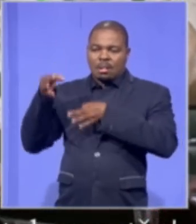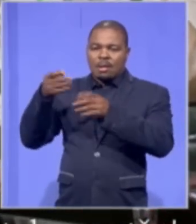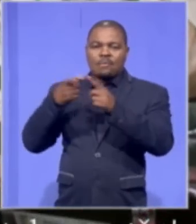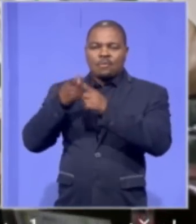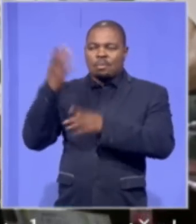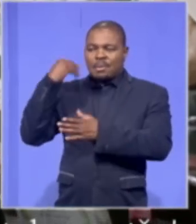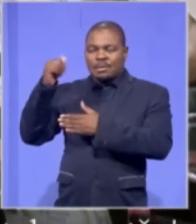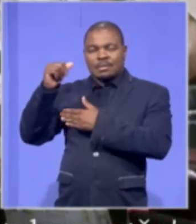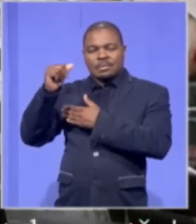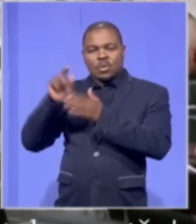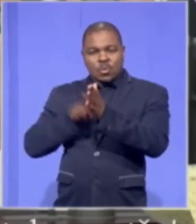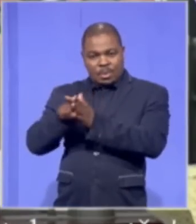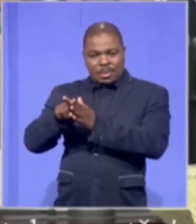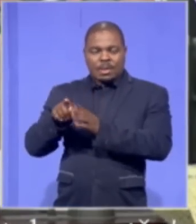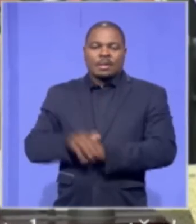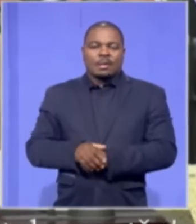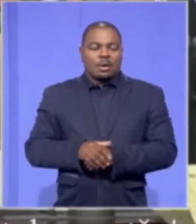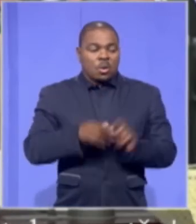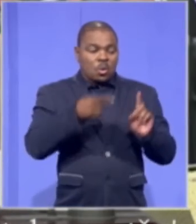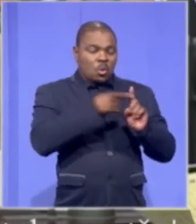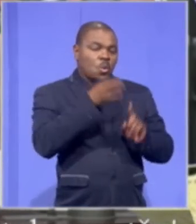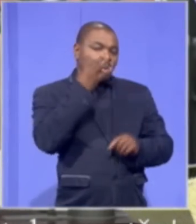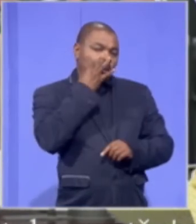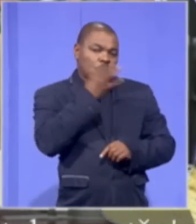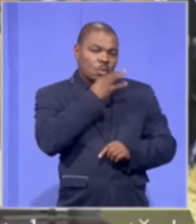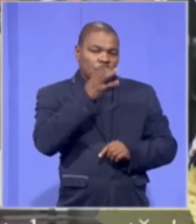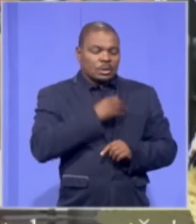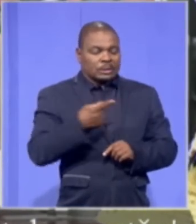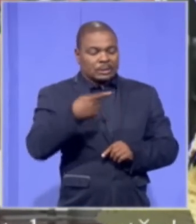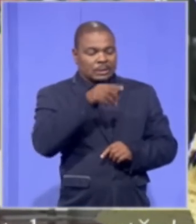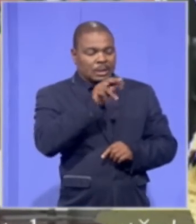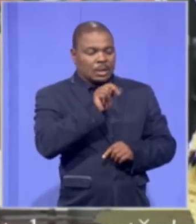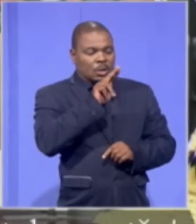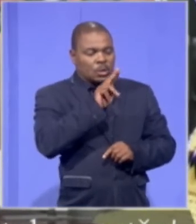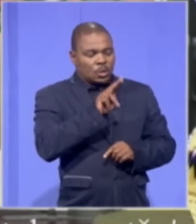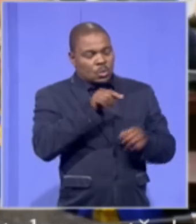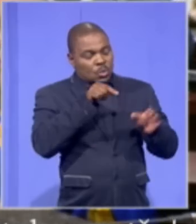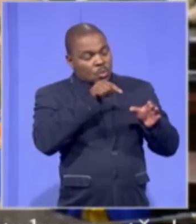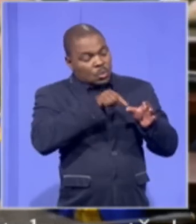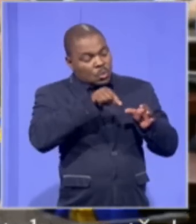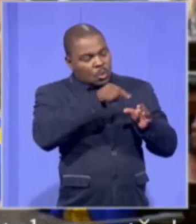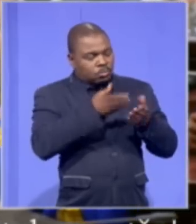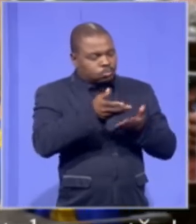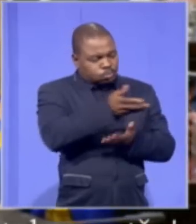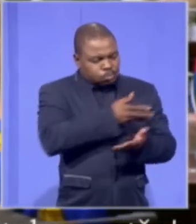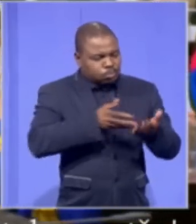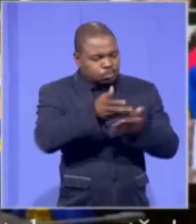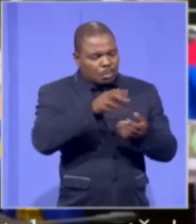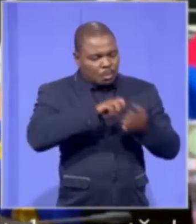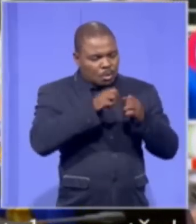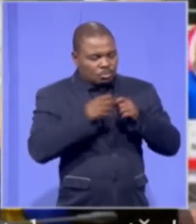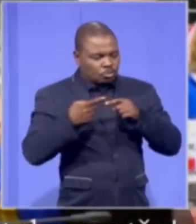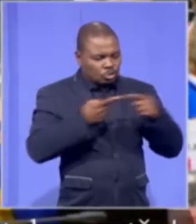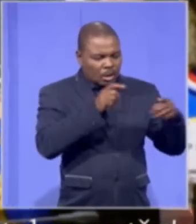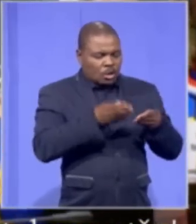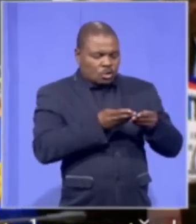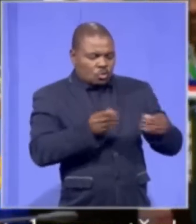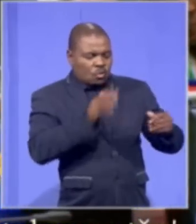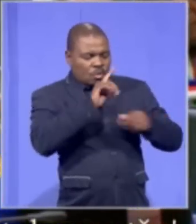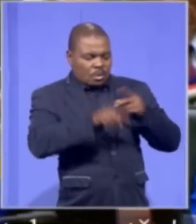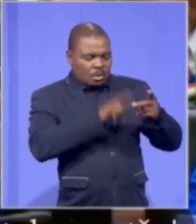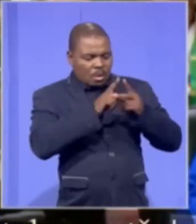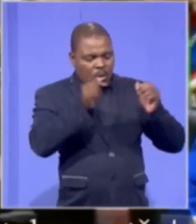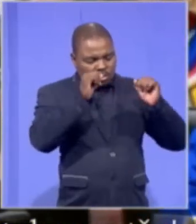feta. O re mekgatlo yeo e lego ka gare ga pušo ya botee bja bosetšhaba goba tšeane yeo e tla hwetša tharollo ya diphapano gomme ya dumelelana